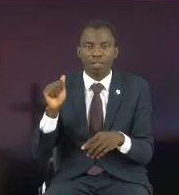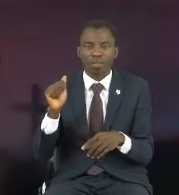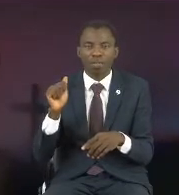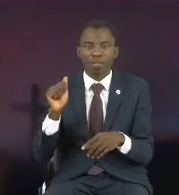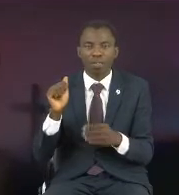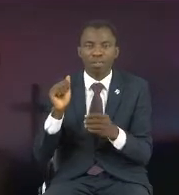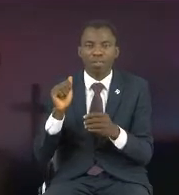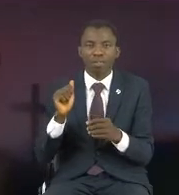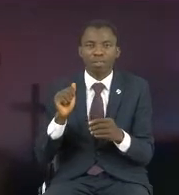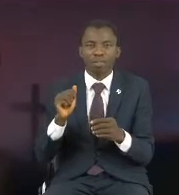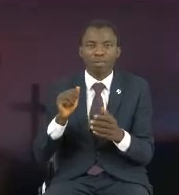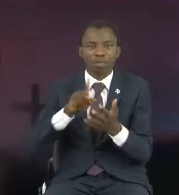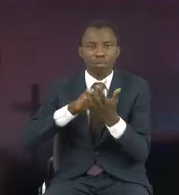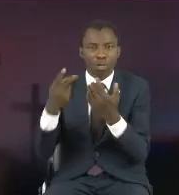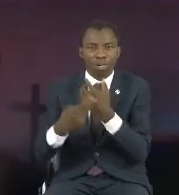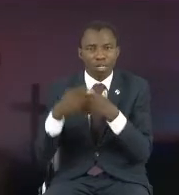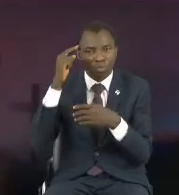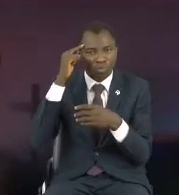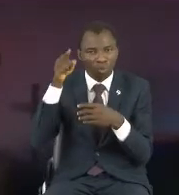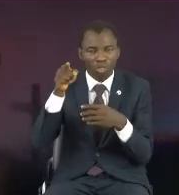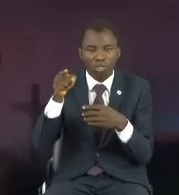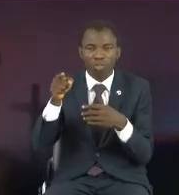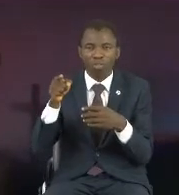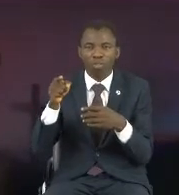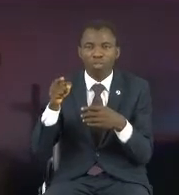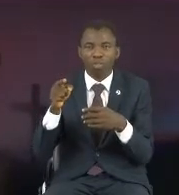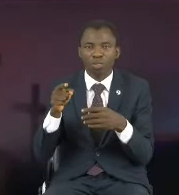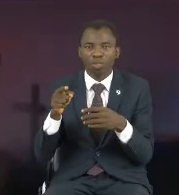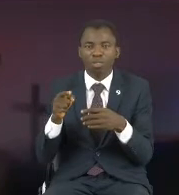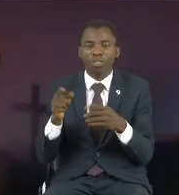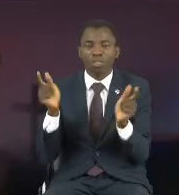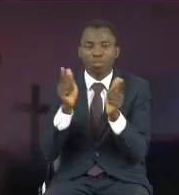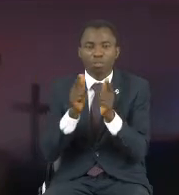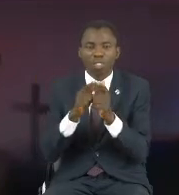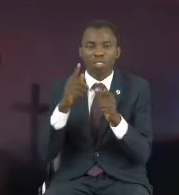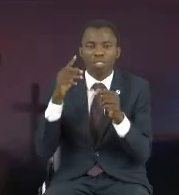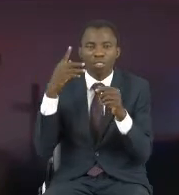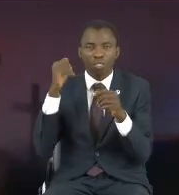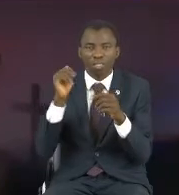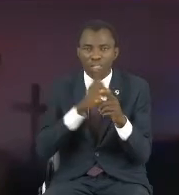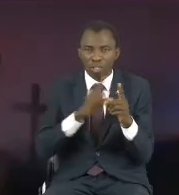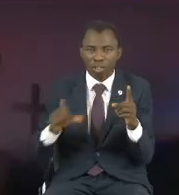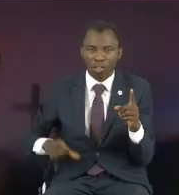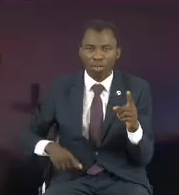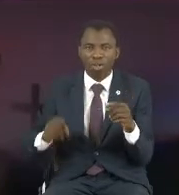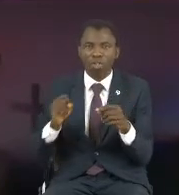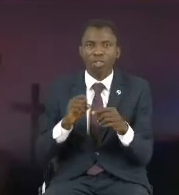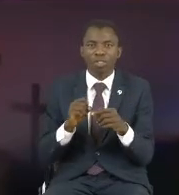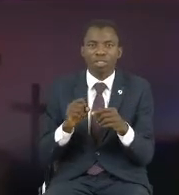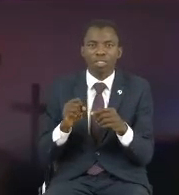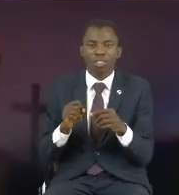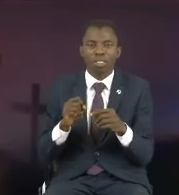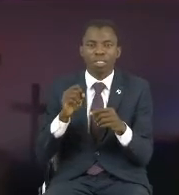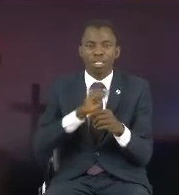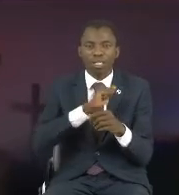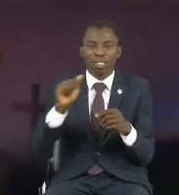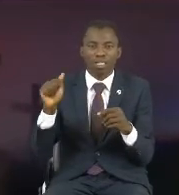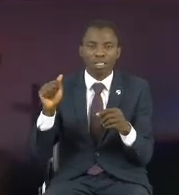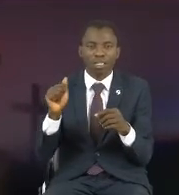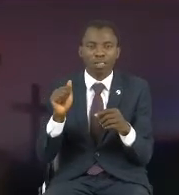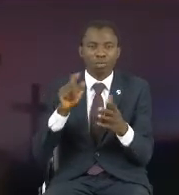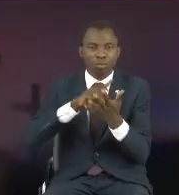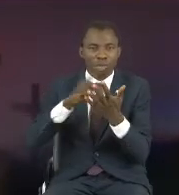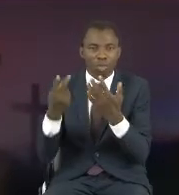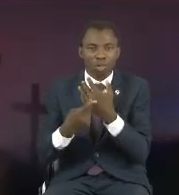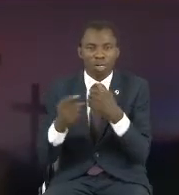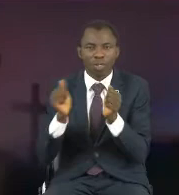banquet for you. Meet the Lord Jesus Christ. There will be lunch hour with Christ by 3 p.m.